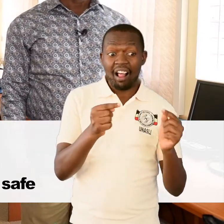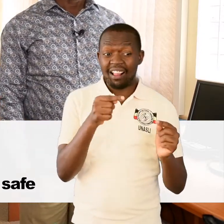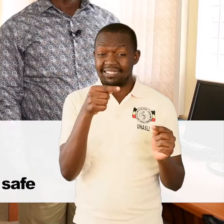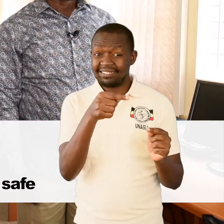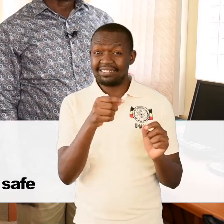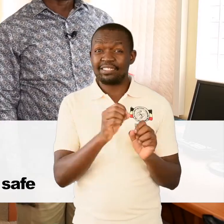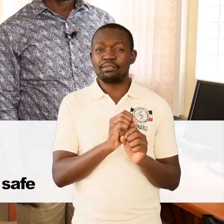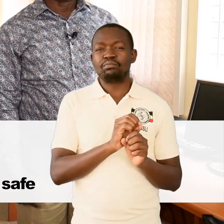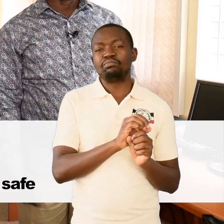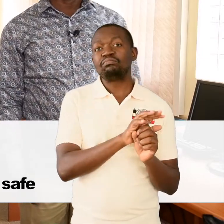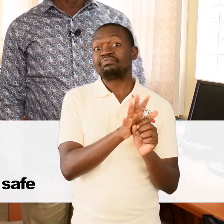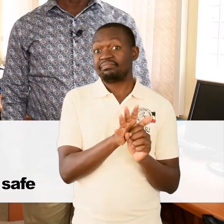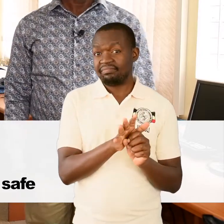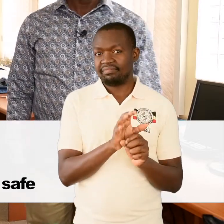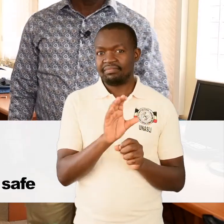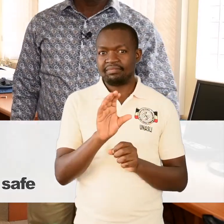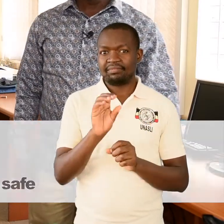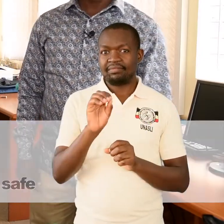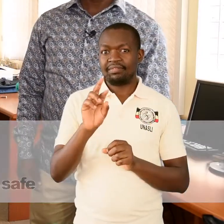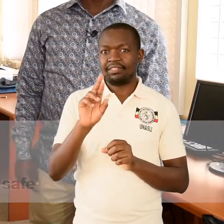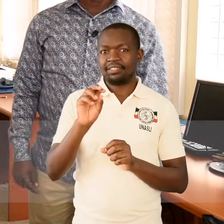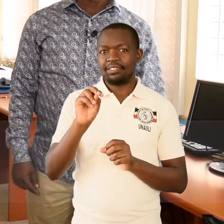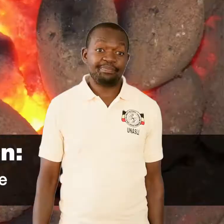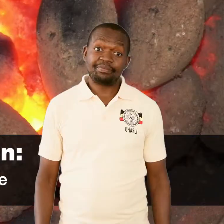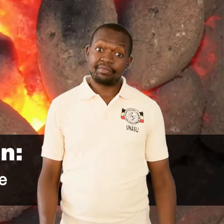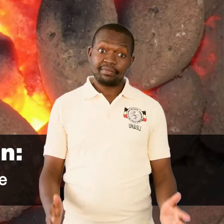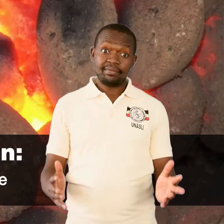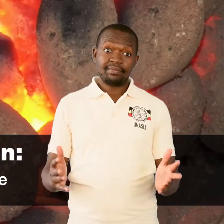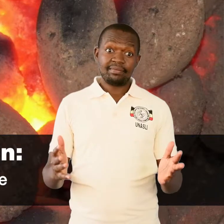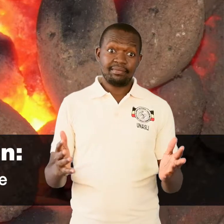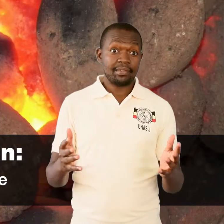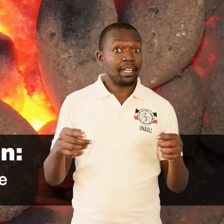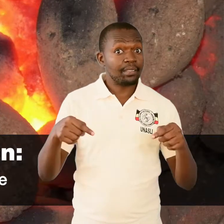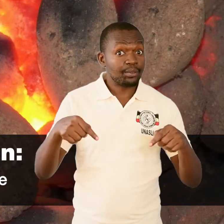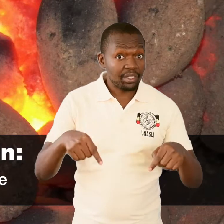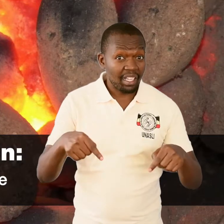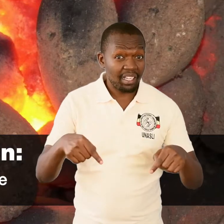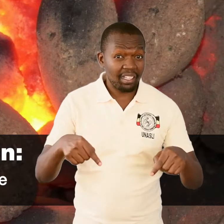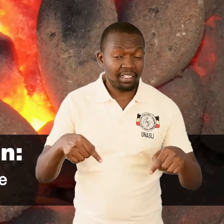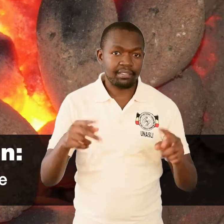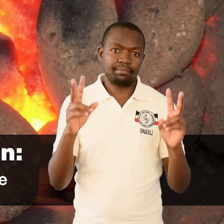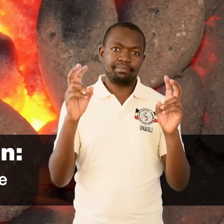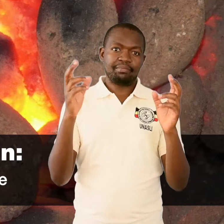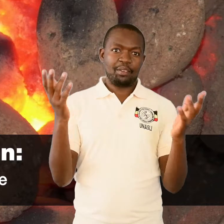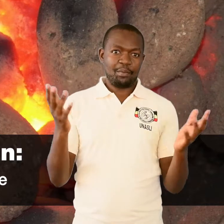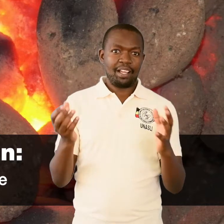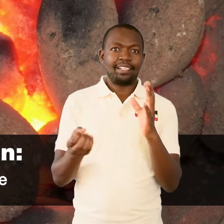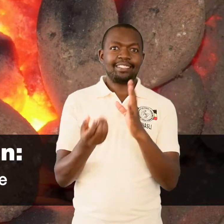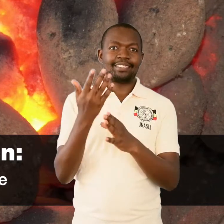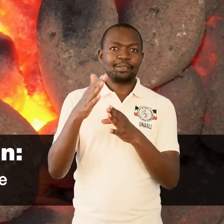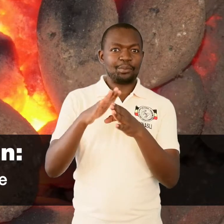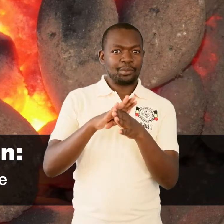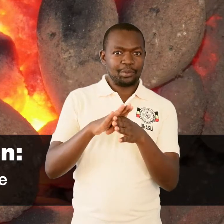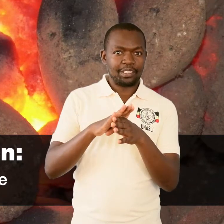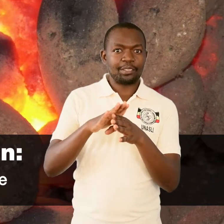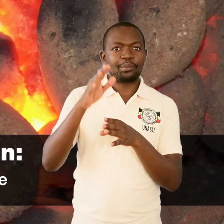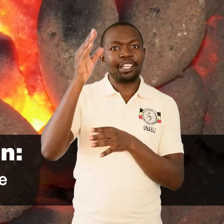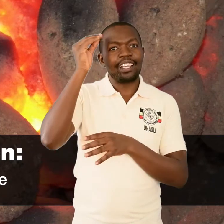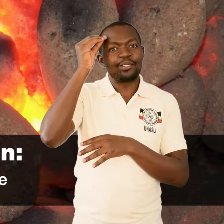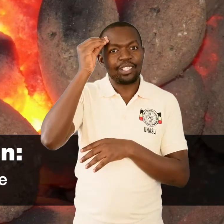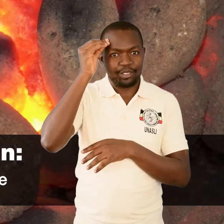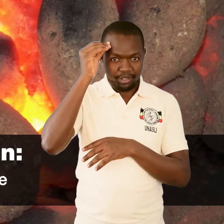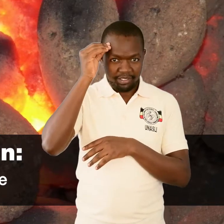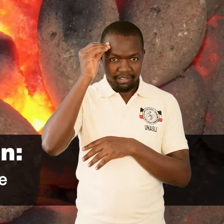the coronavirus. You're most welcome. Today our subject is entrepreneurship education,